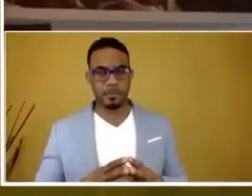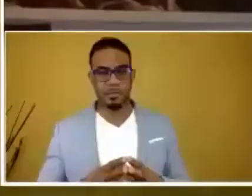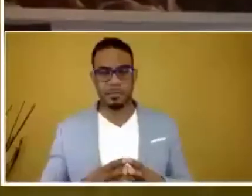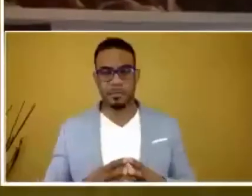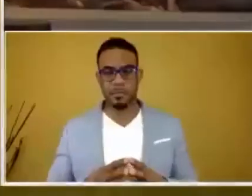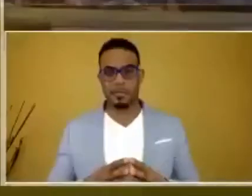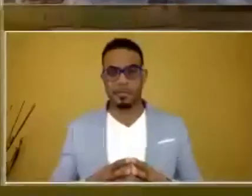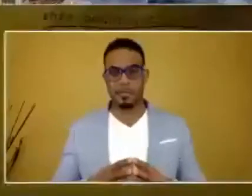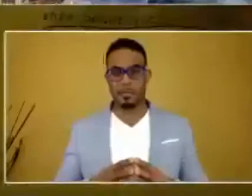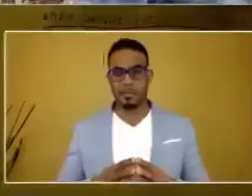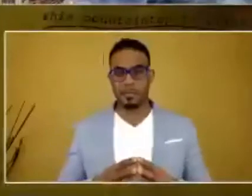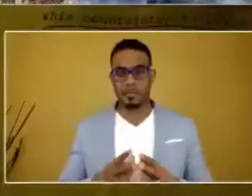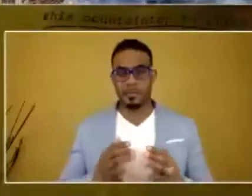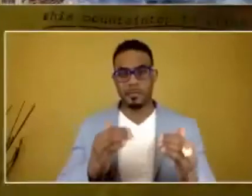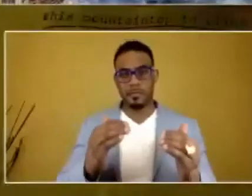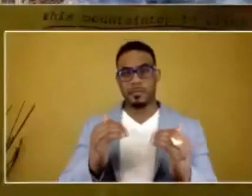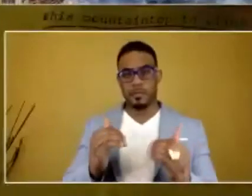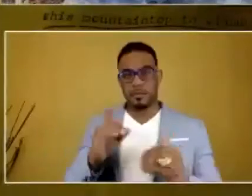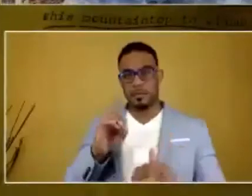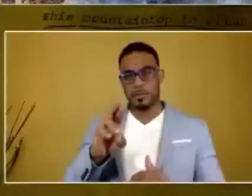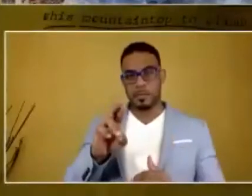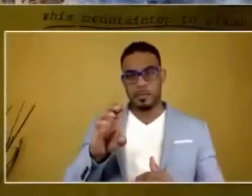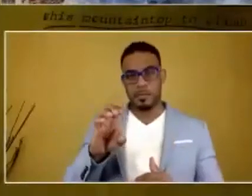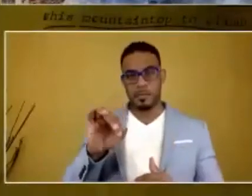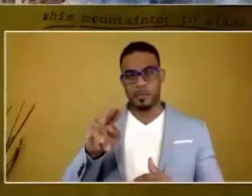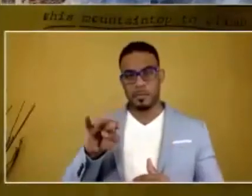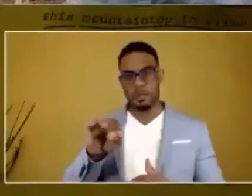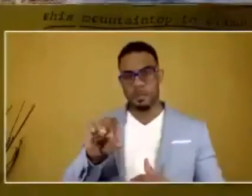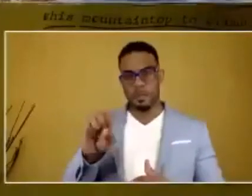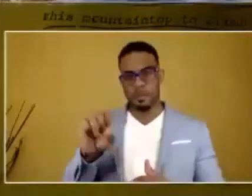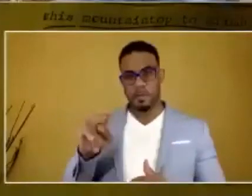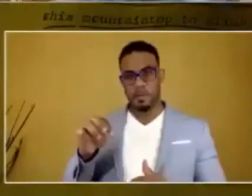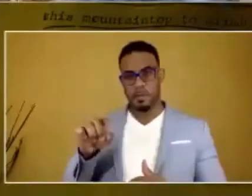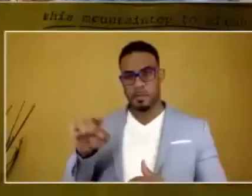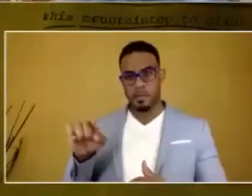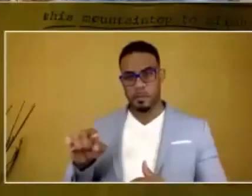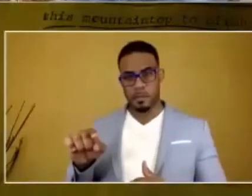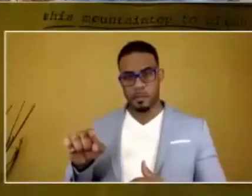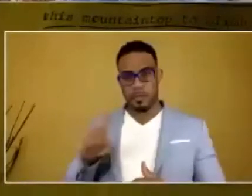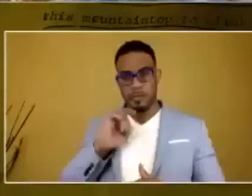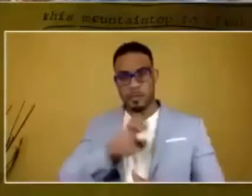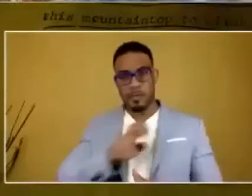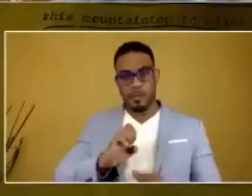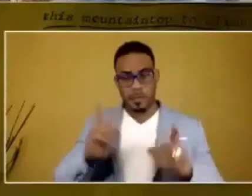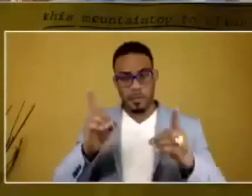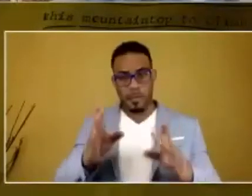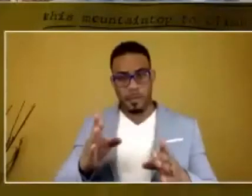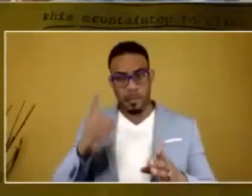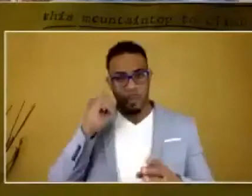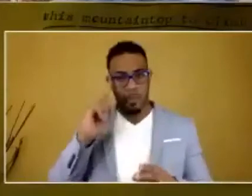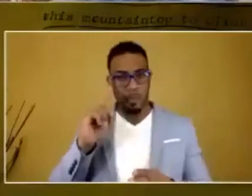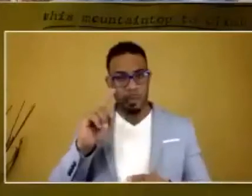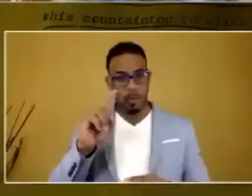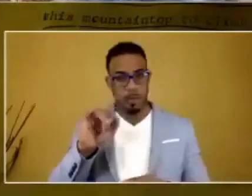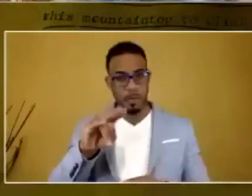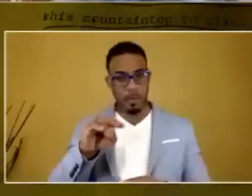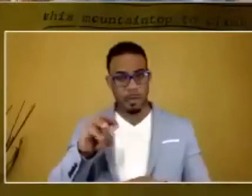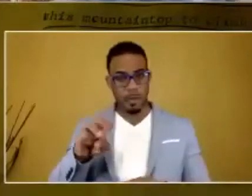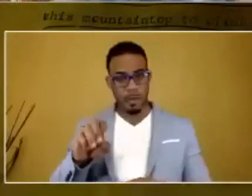We want to go now to Dr. Corrine Sanchez. Dr. Sanchez is the executive director of the Tewa Women United